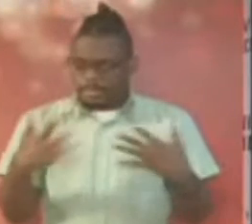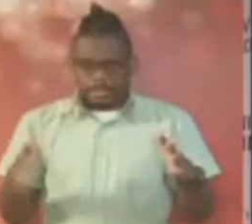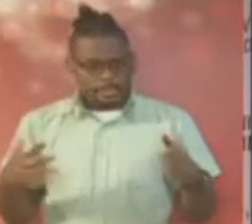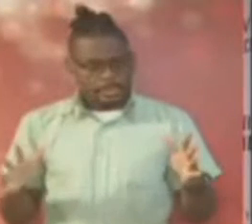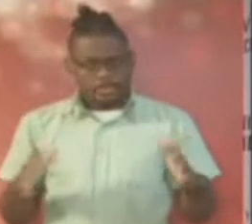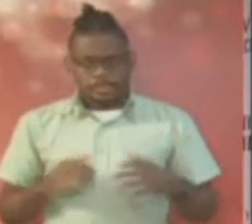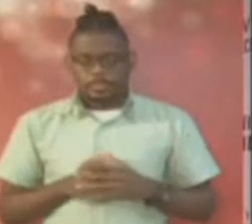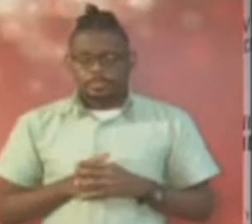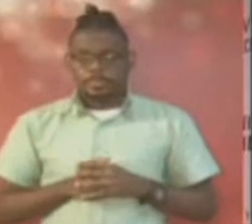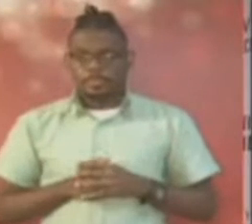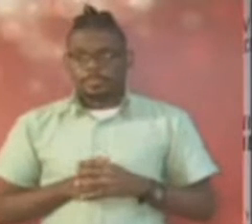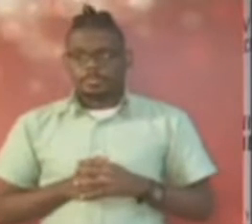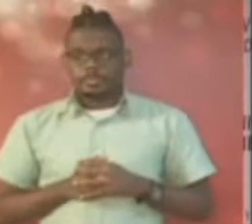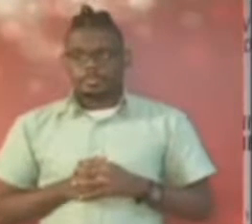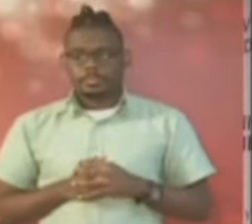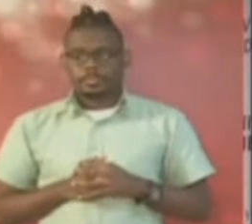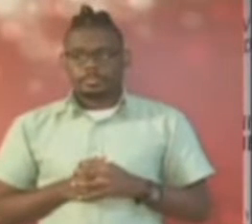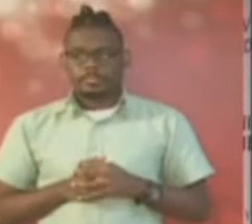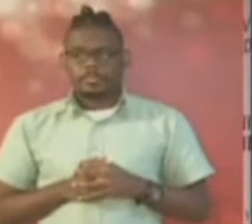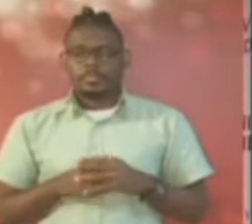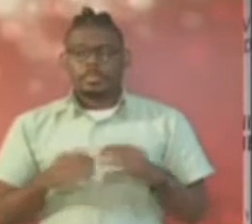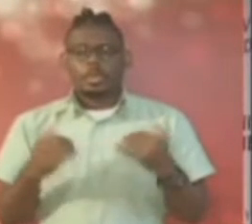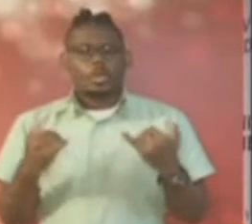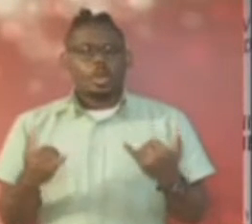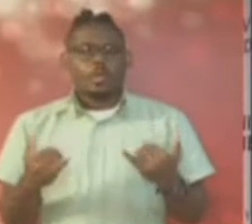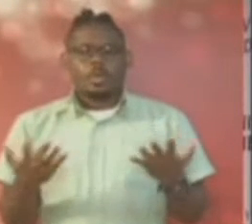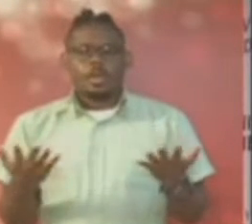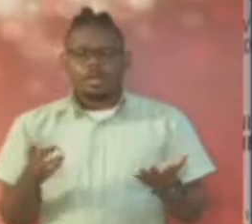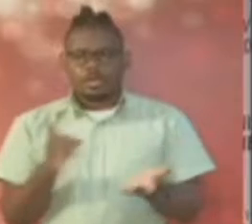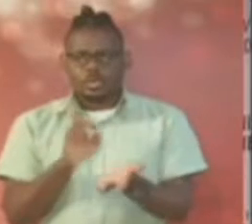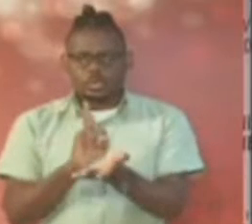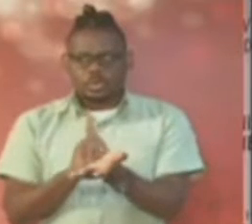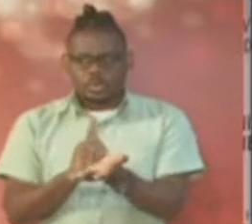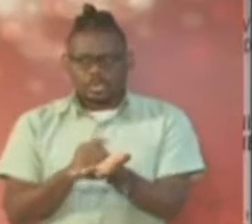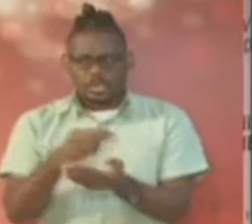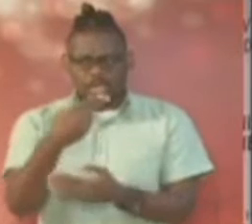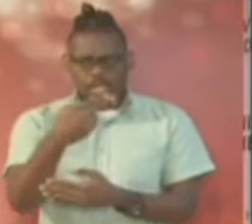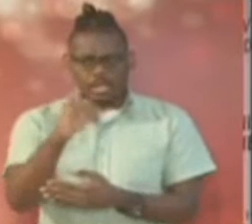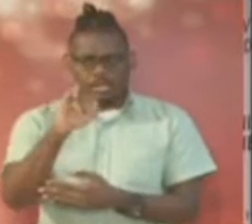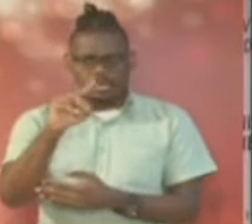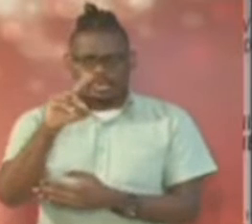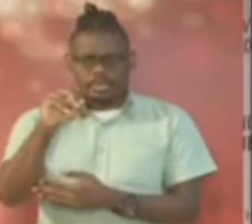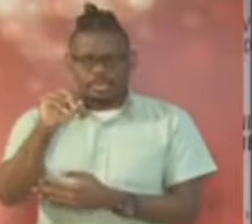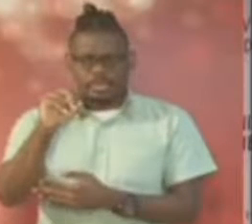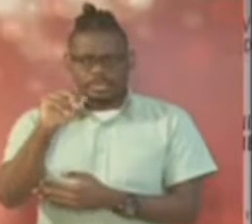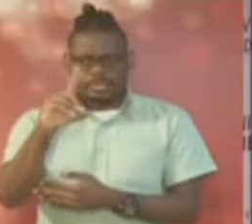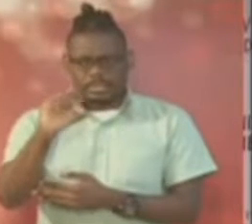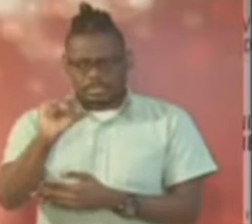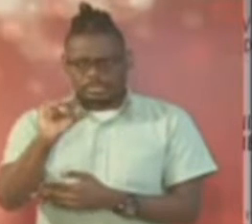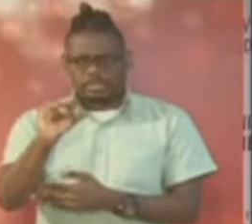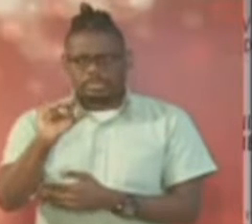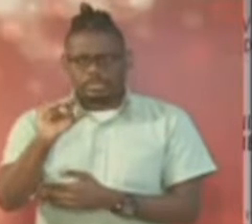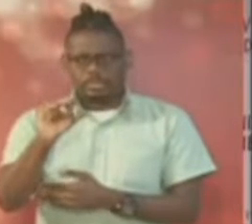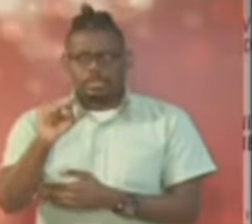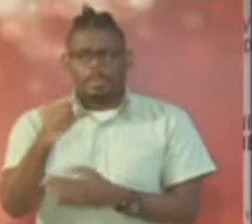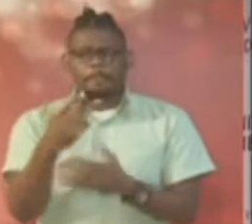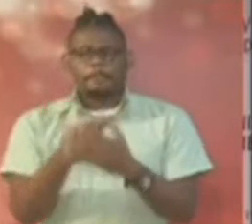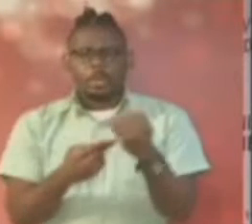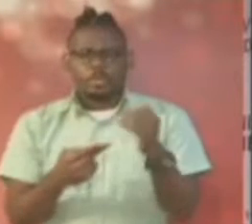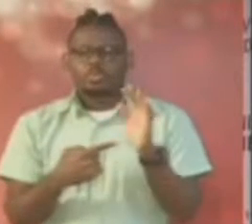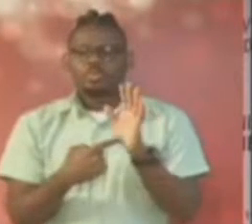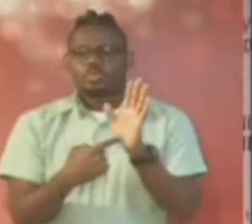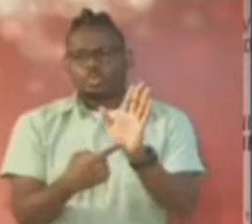much, CMO. And we go now to Dr. Hines and Mr. Siram Singh, who will present some